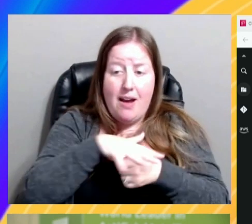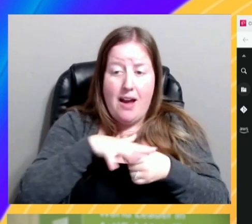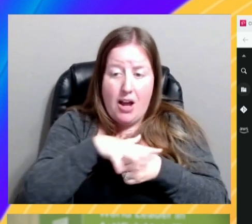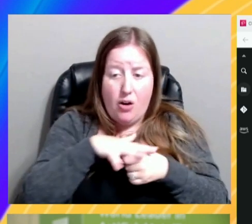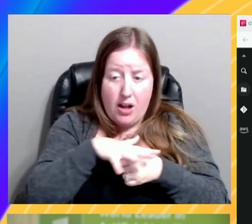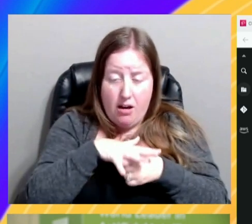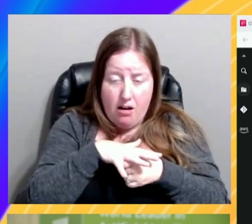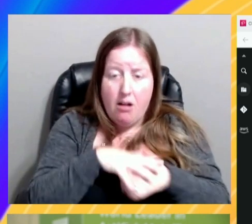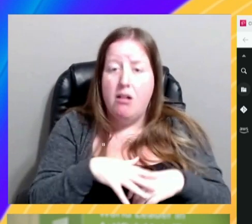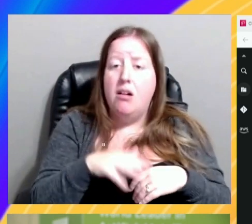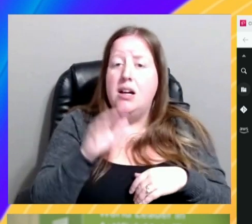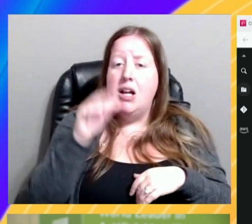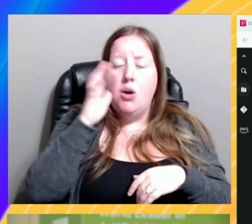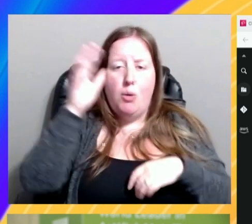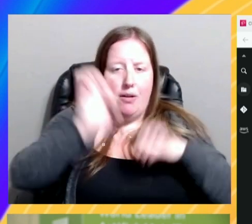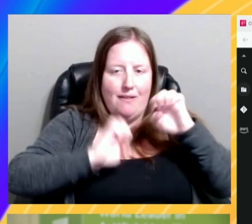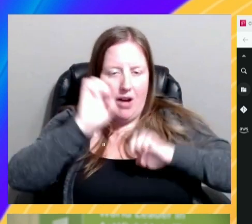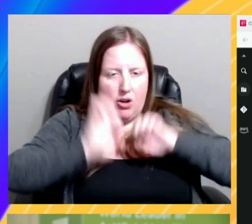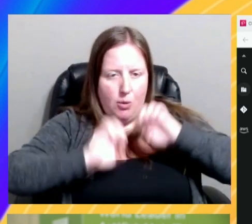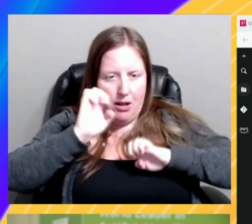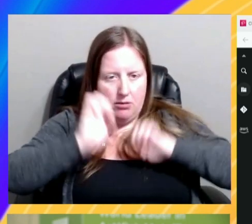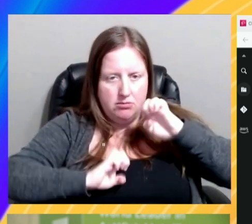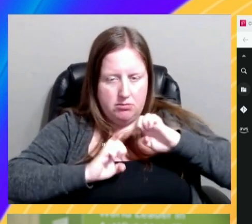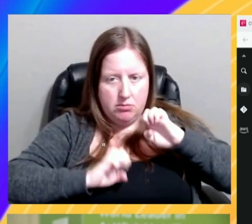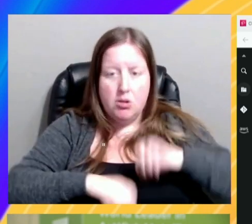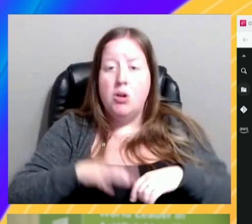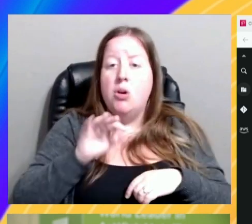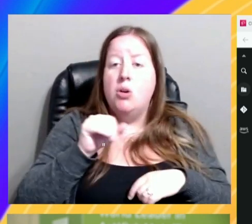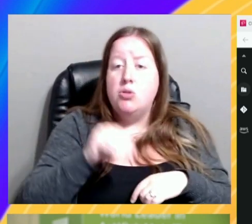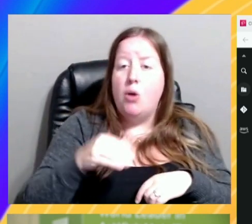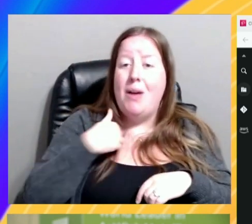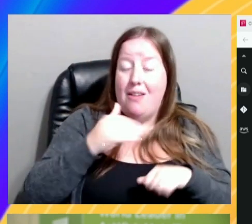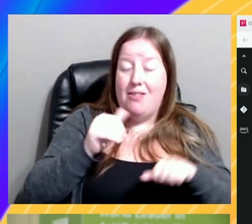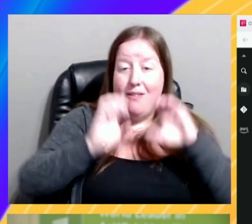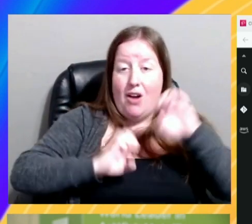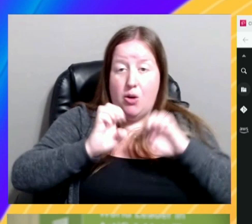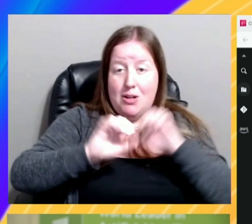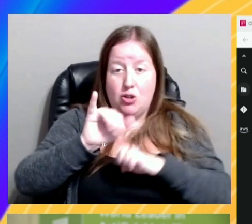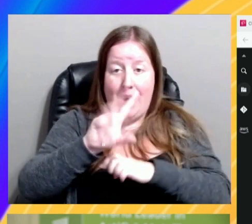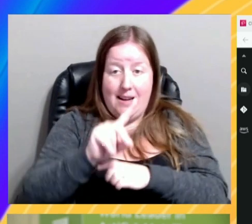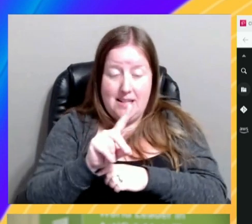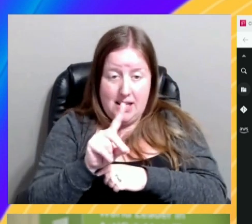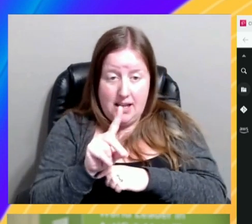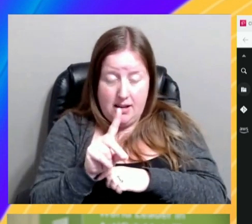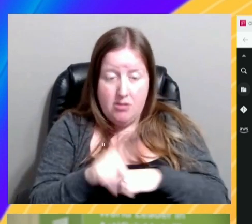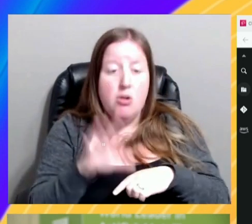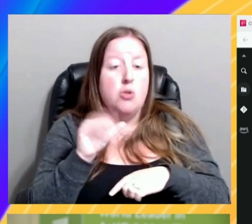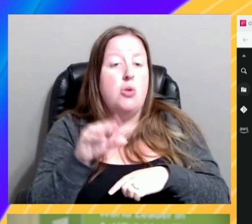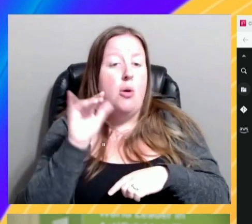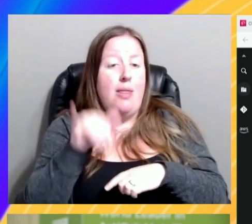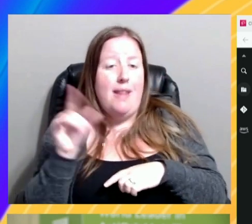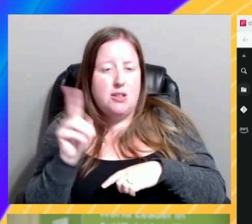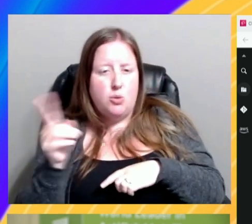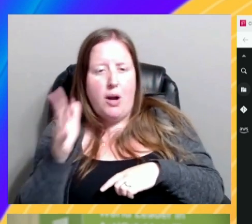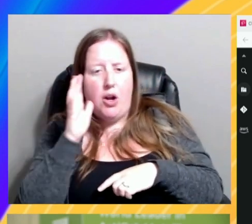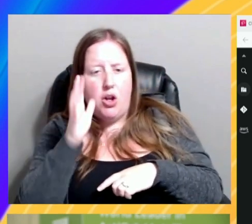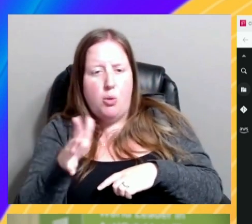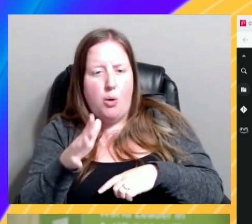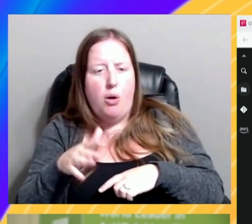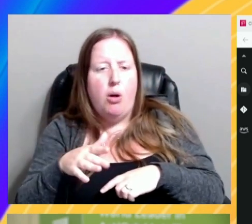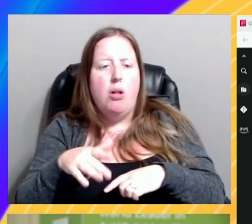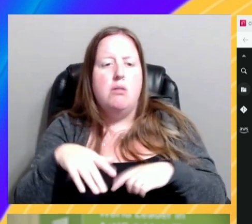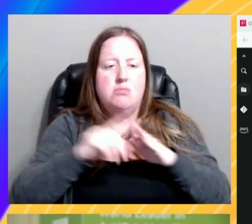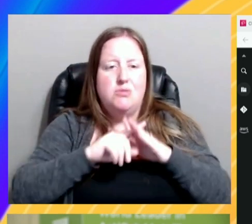do the evaluation. So in our CLI command, we had that evaluation ID. Yep. So this is where it's basically going to iterate and basically check